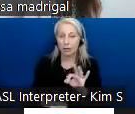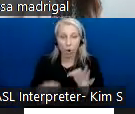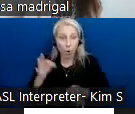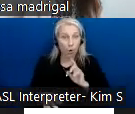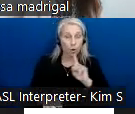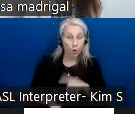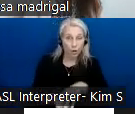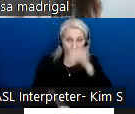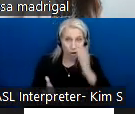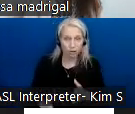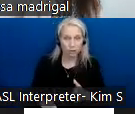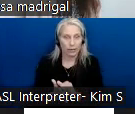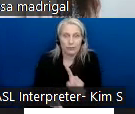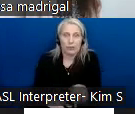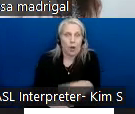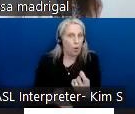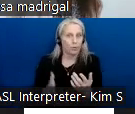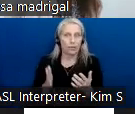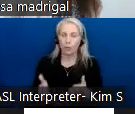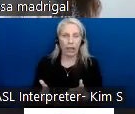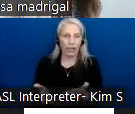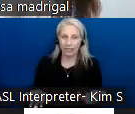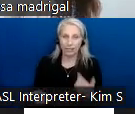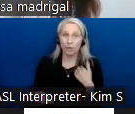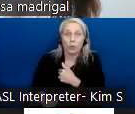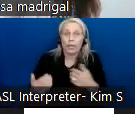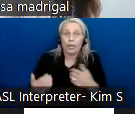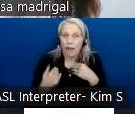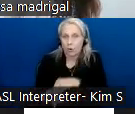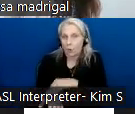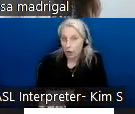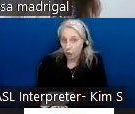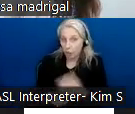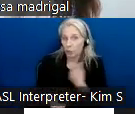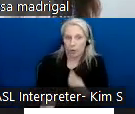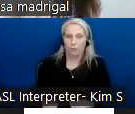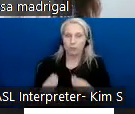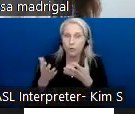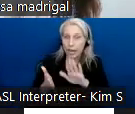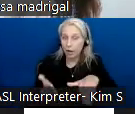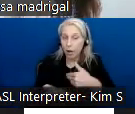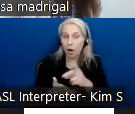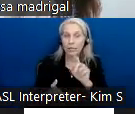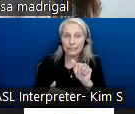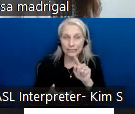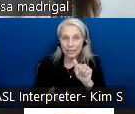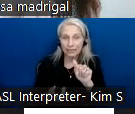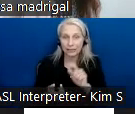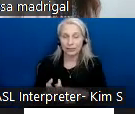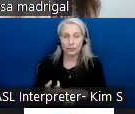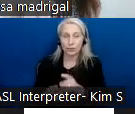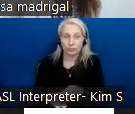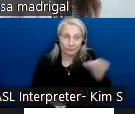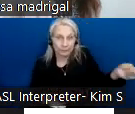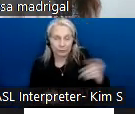court-ordered learners, because it's the only way in which we have a record, because we provide all of the data to the Behavioral